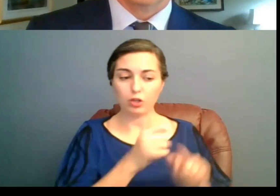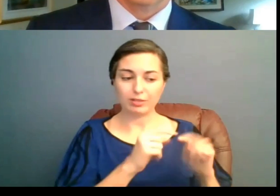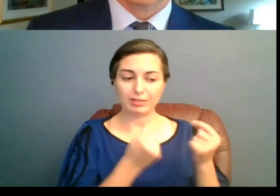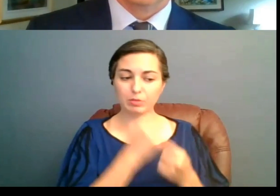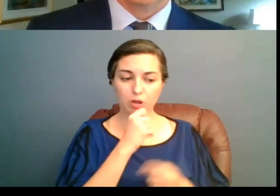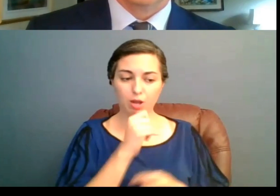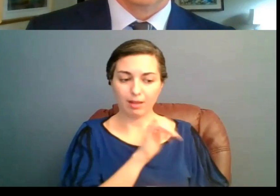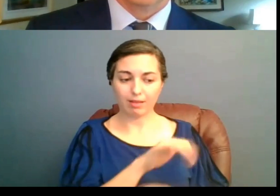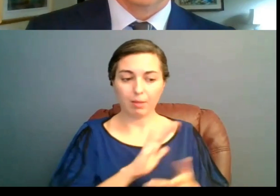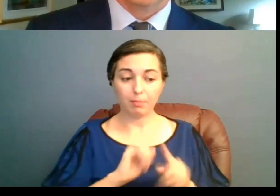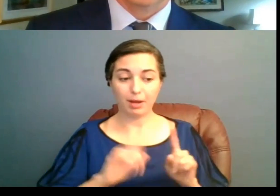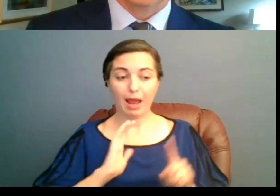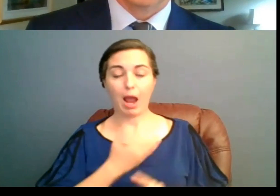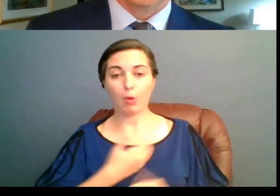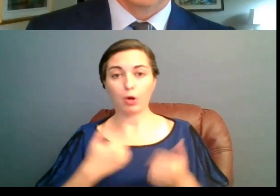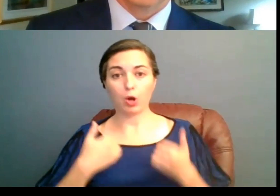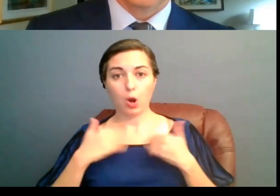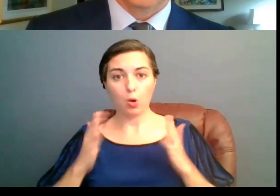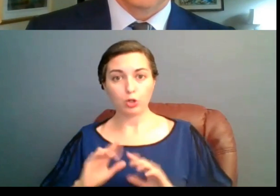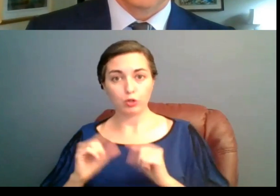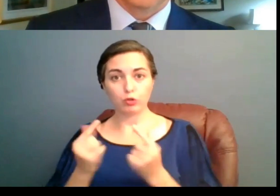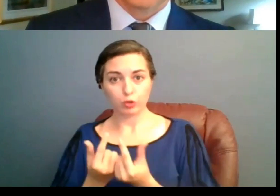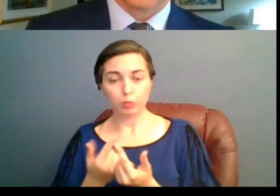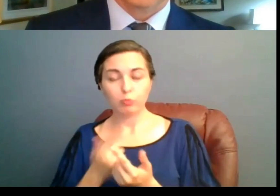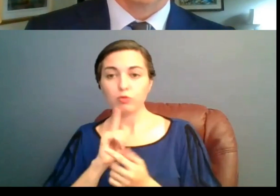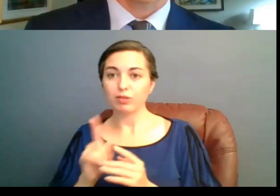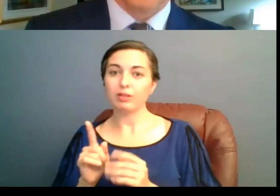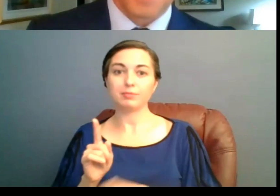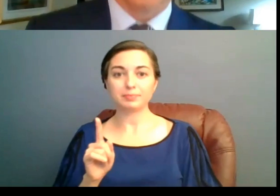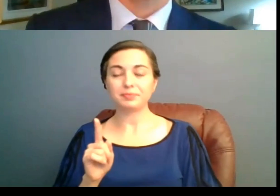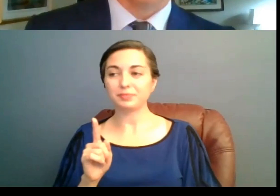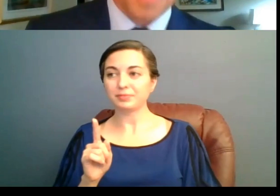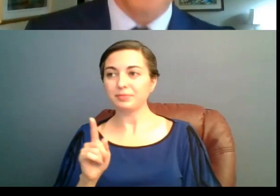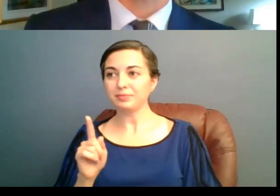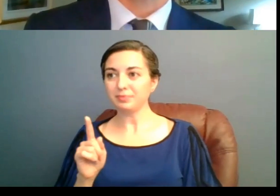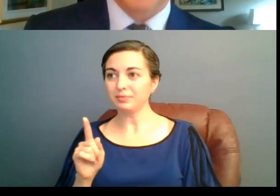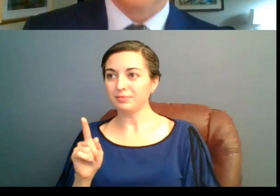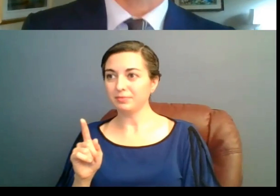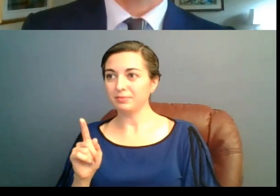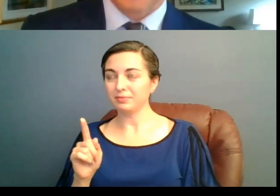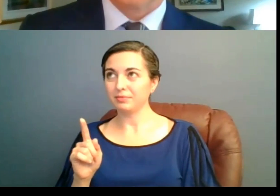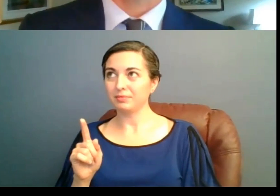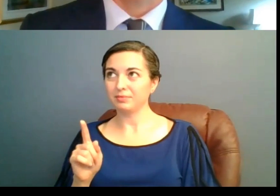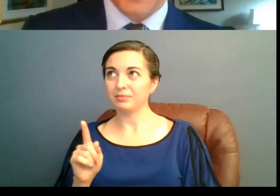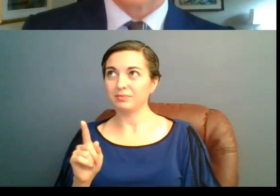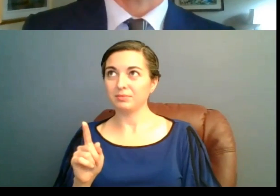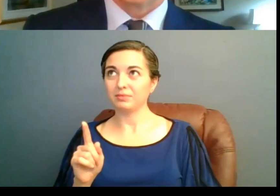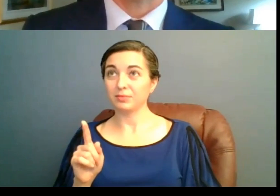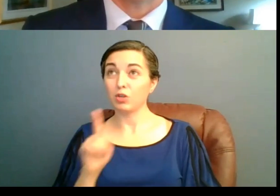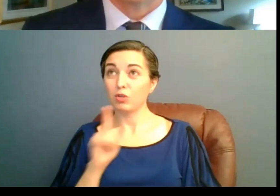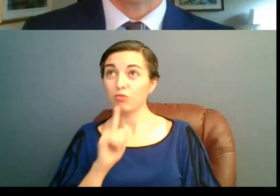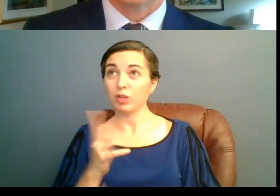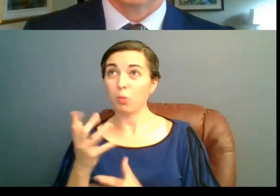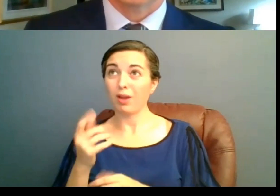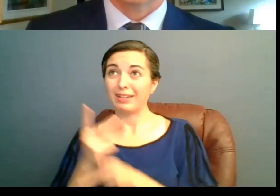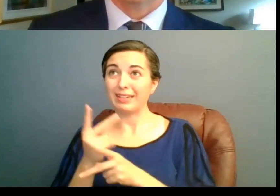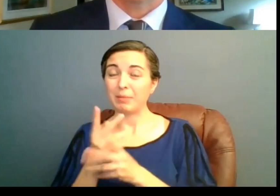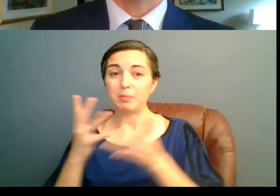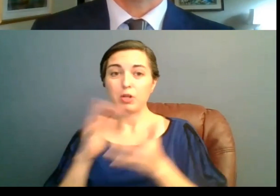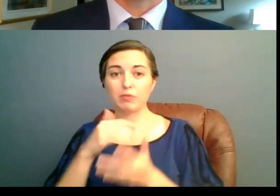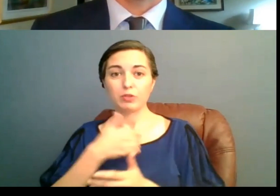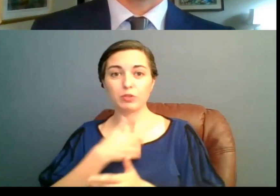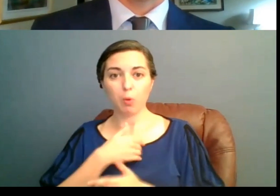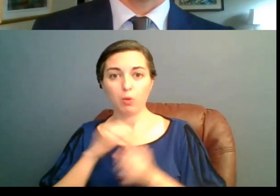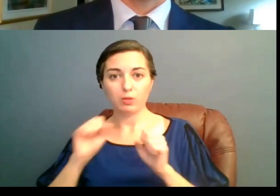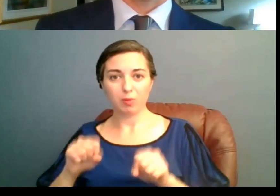very careful to keep as much of the soul of Nassau Coliseum as possible in the new arena. So obviously the new arena has